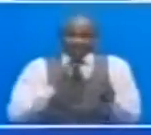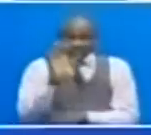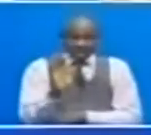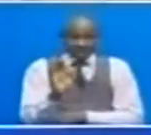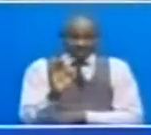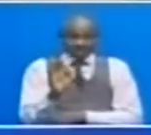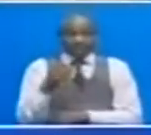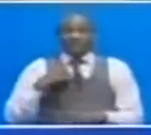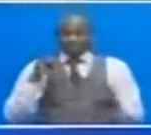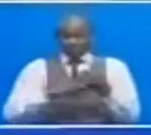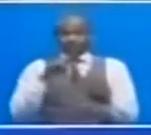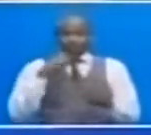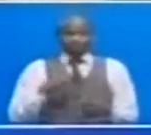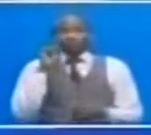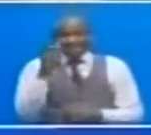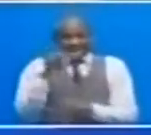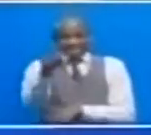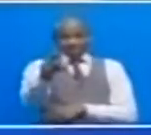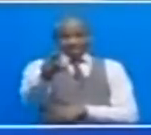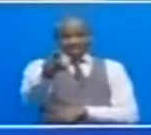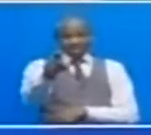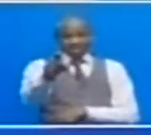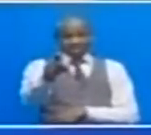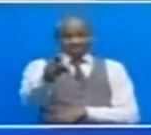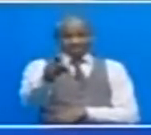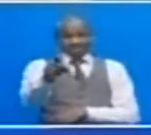wife. My wife was coming and umeona hii gari.